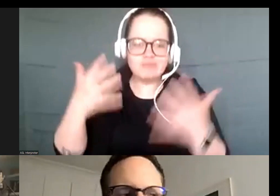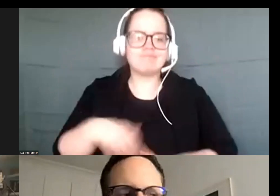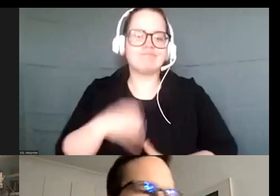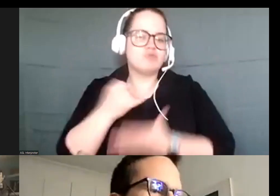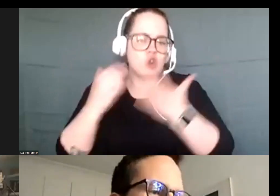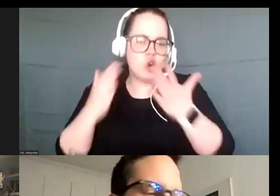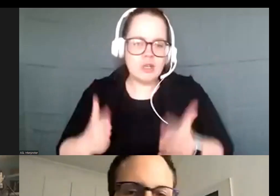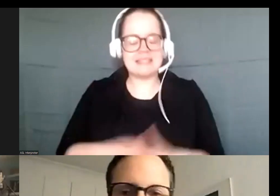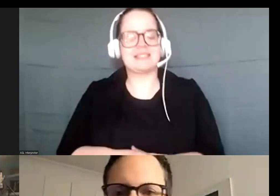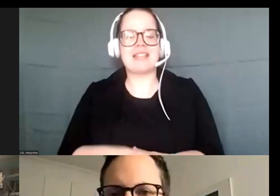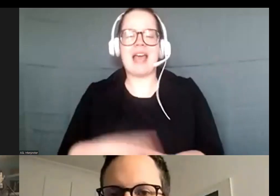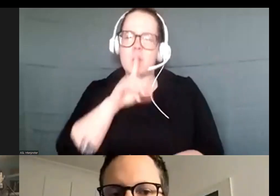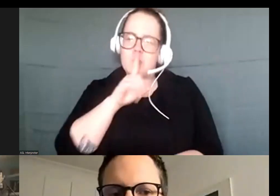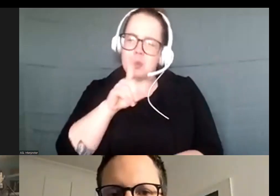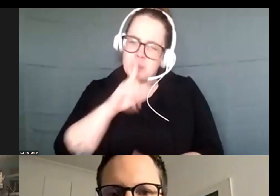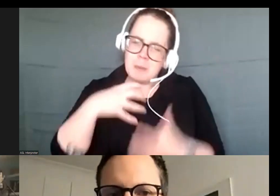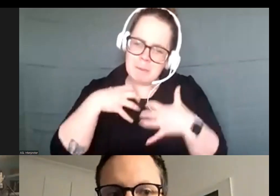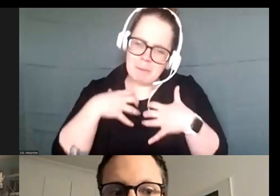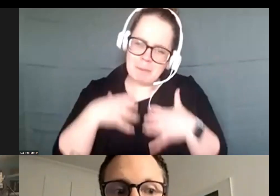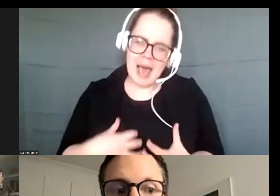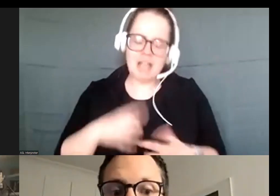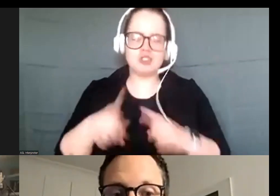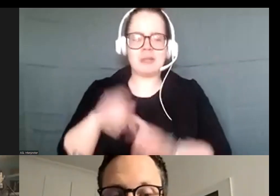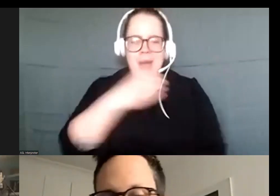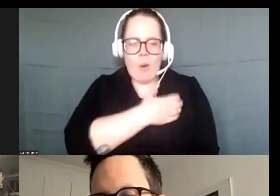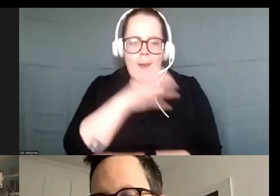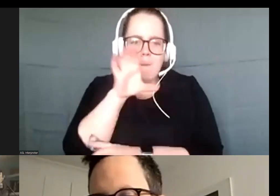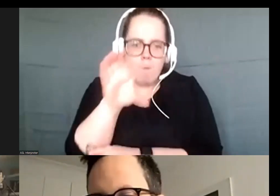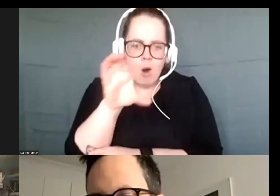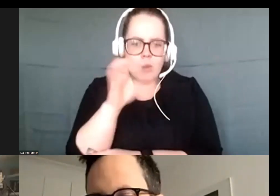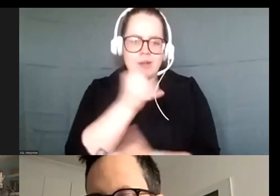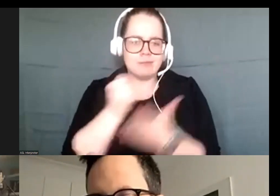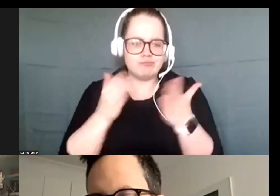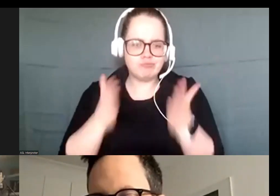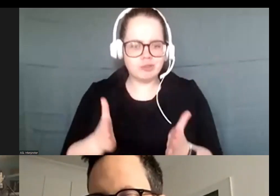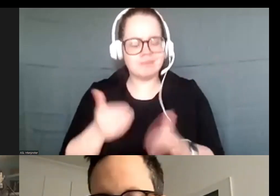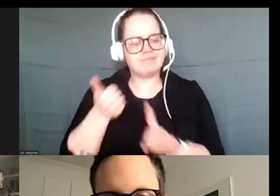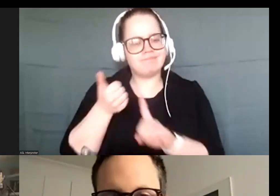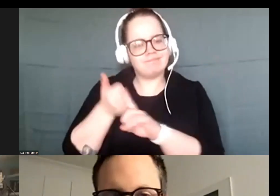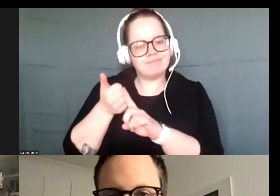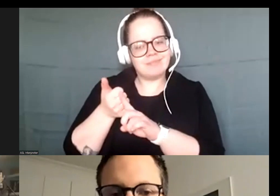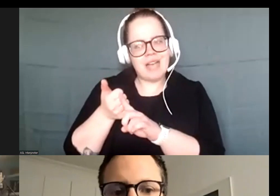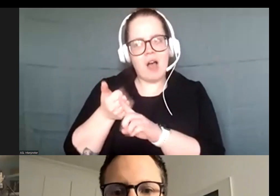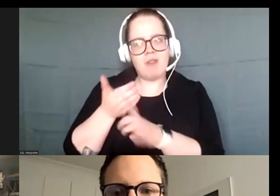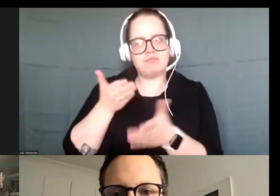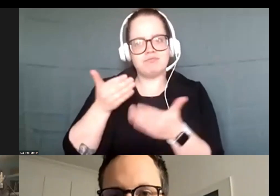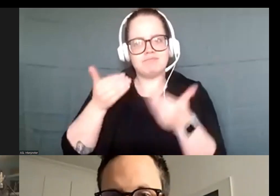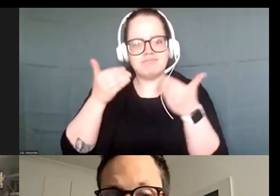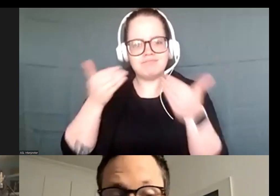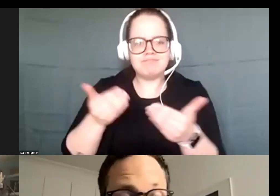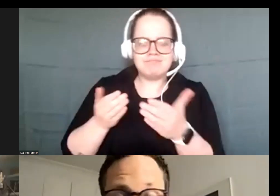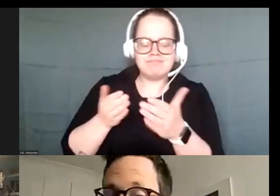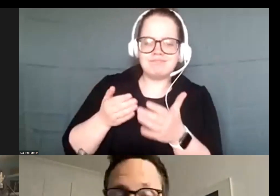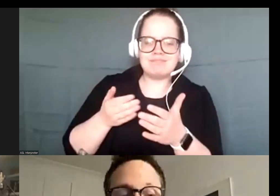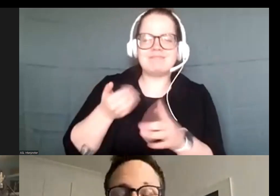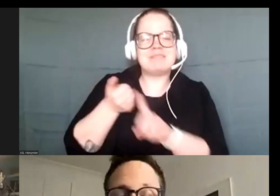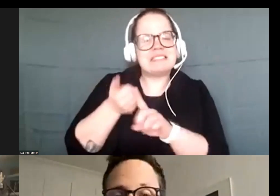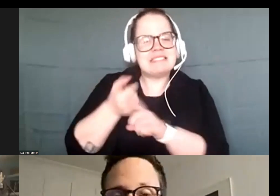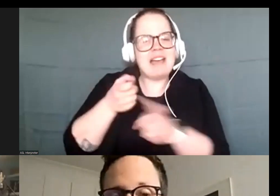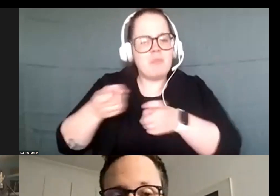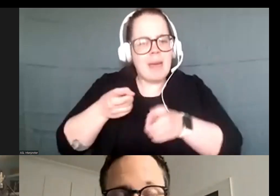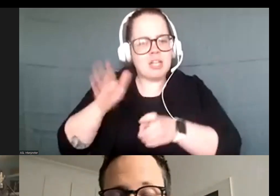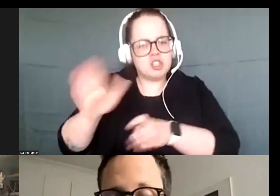very, very passionate about empowering artists to have successful self-managed careers and to do everything